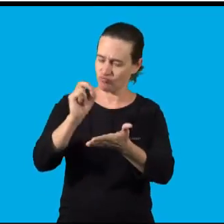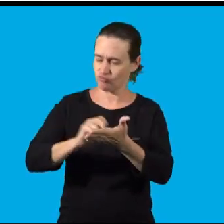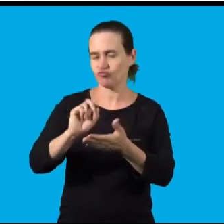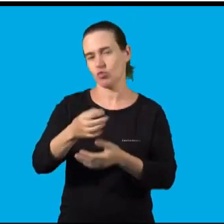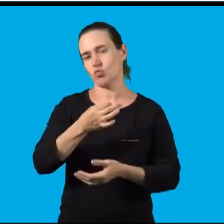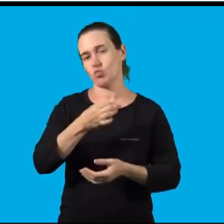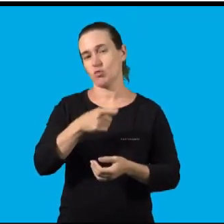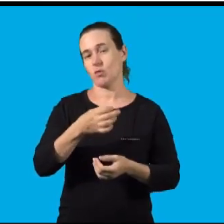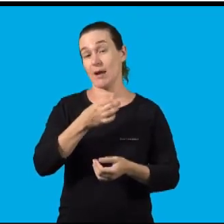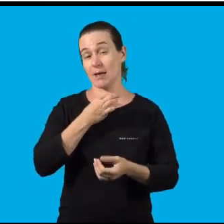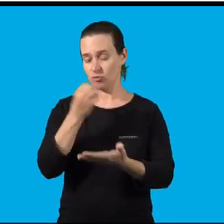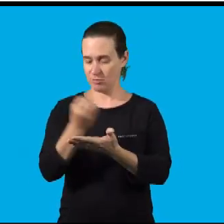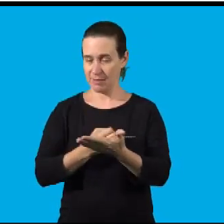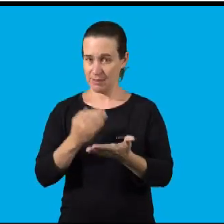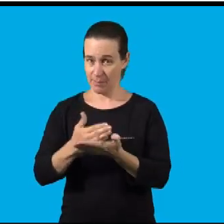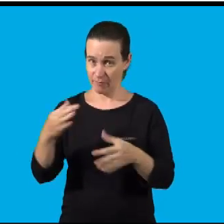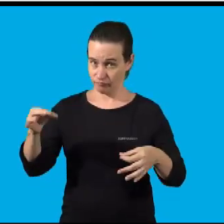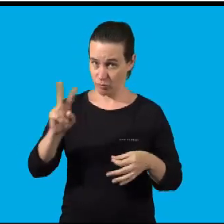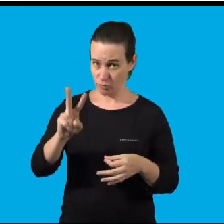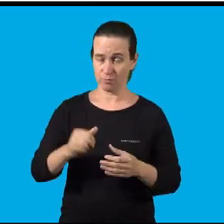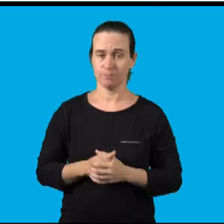Paper 2 examination.